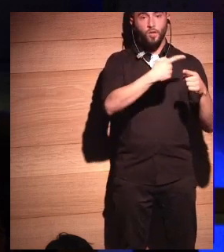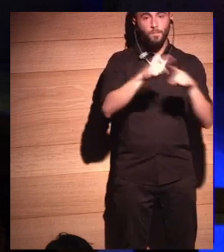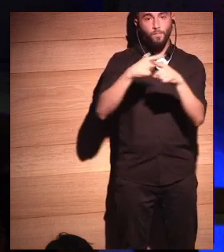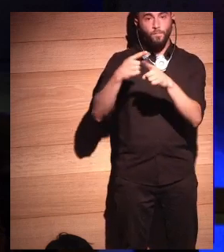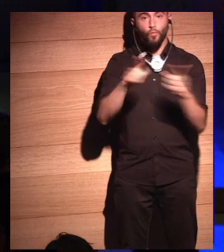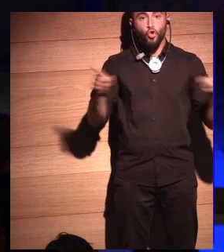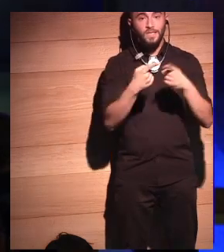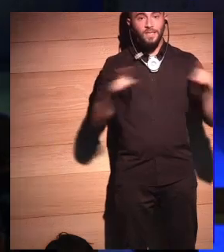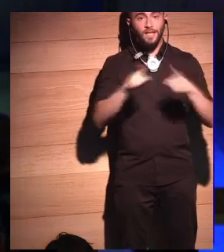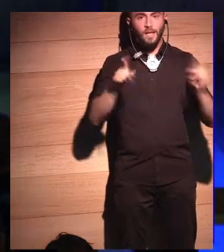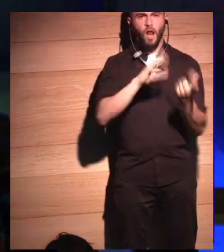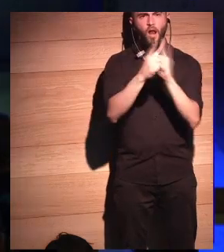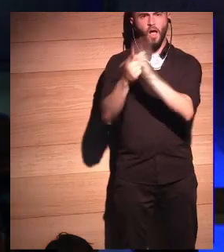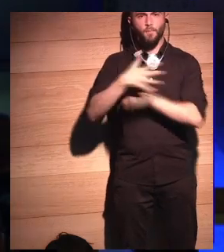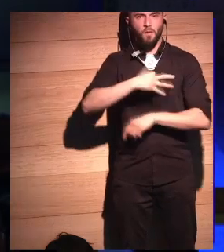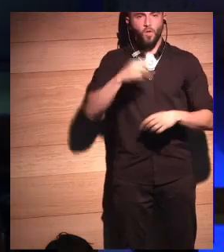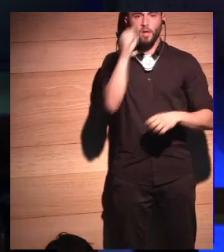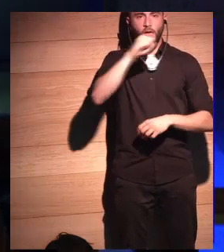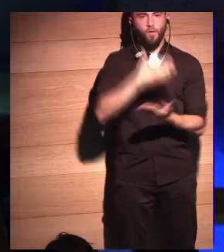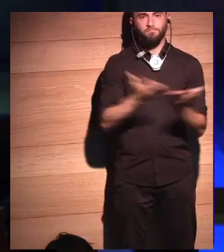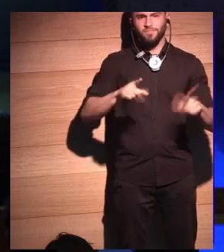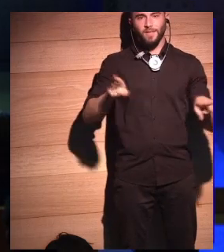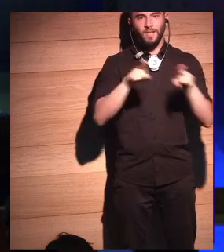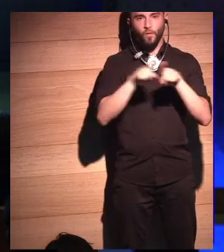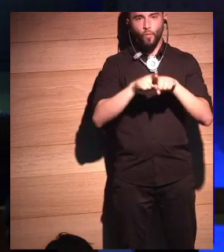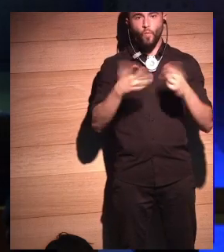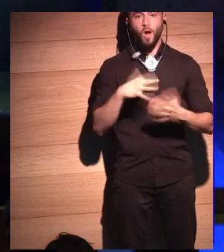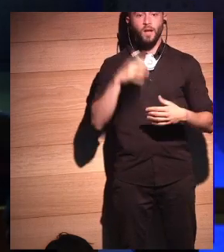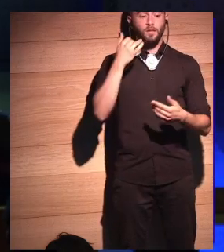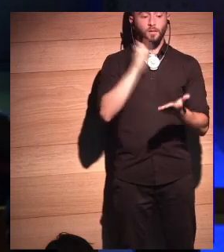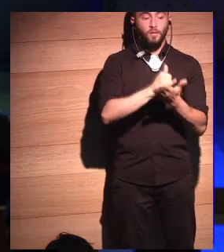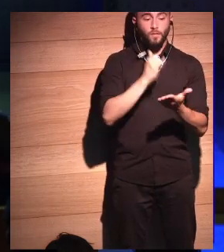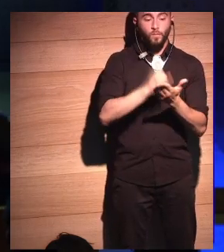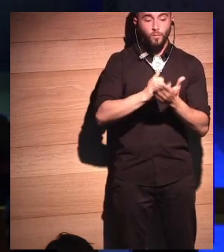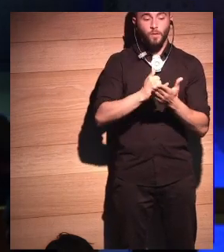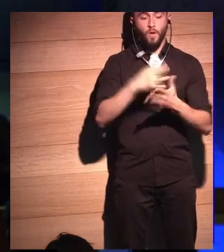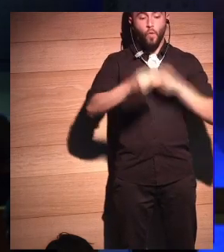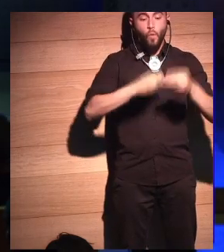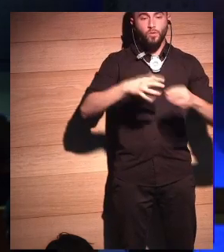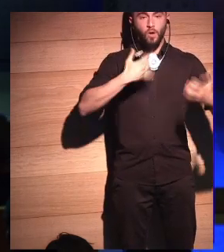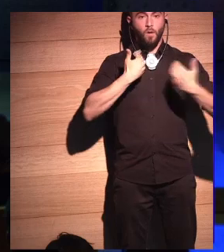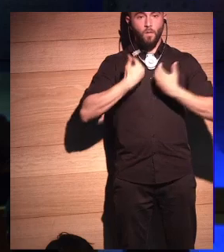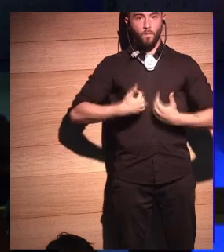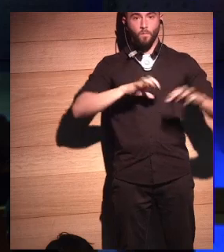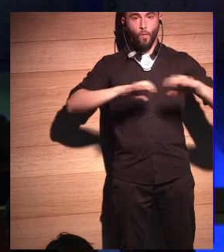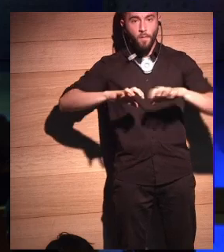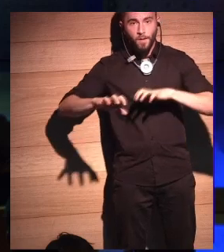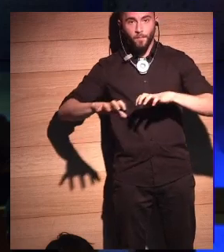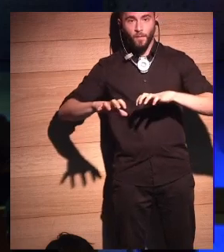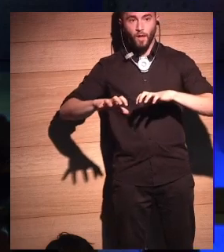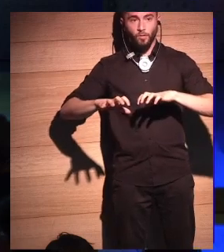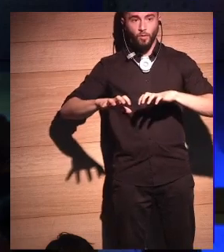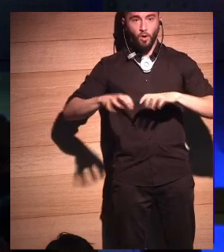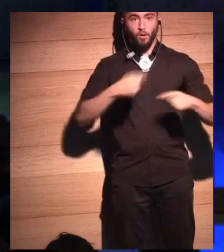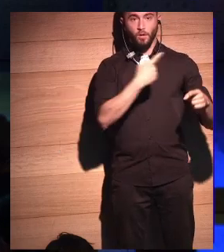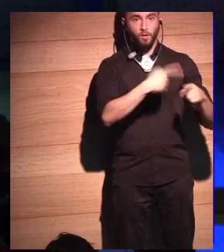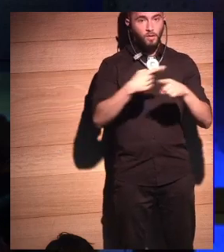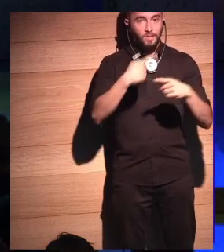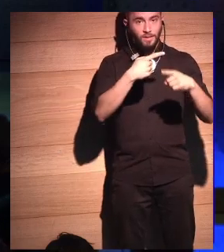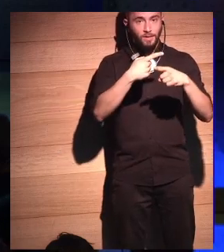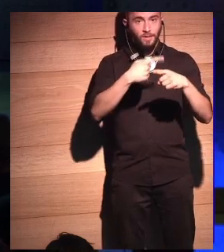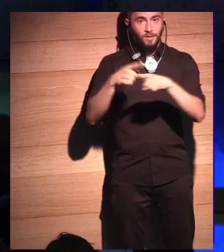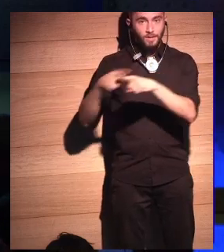using my movement to control different kind of musical elements of this hardware harmonizer.